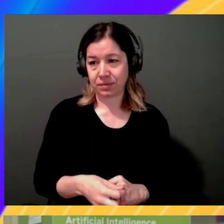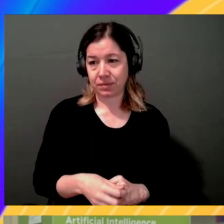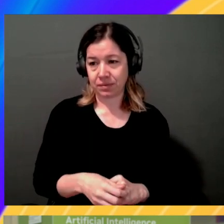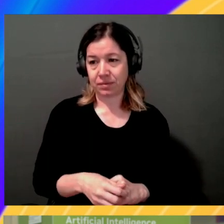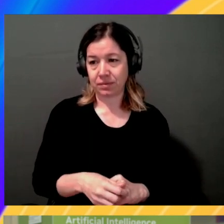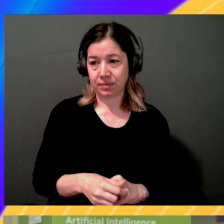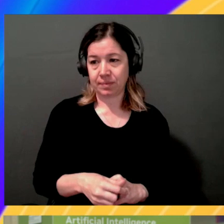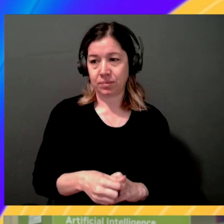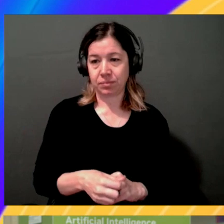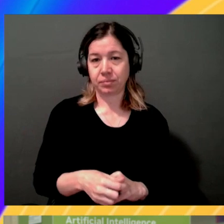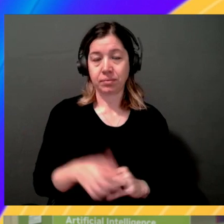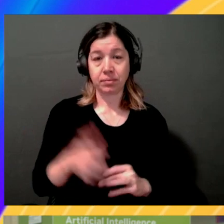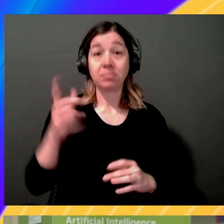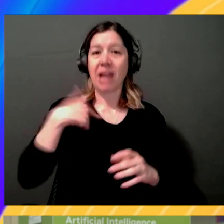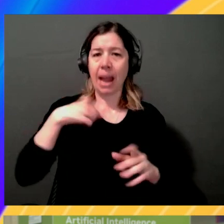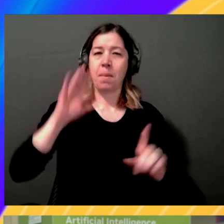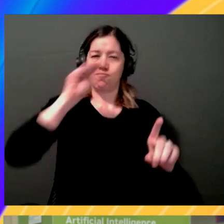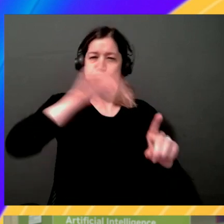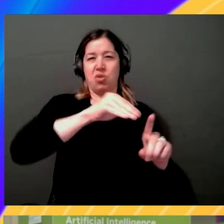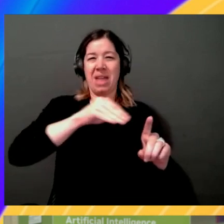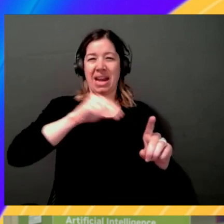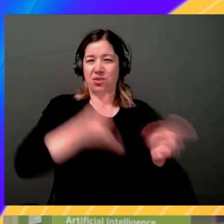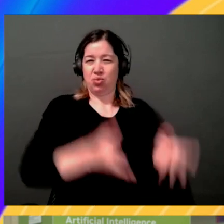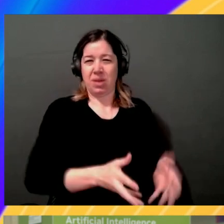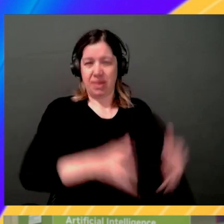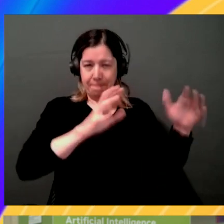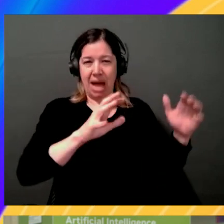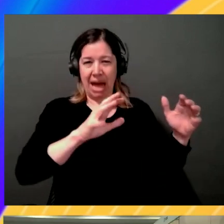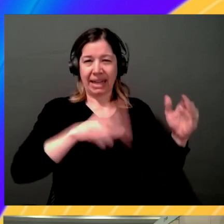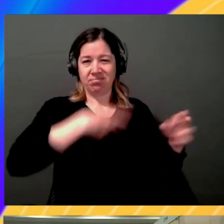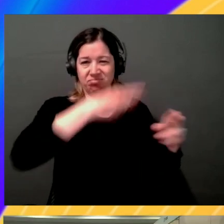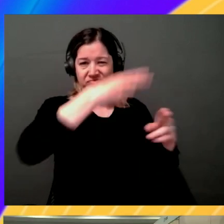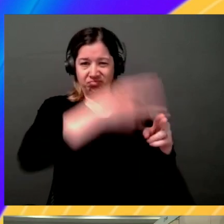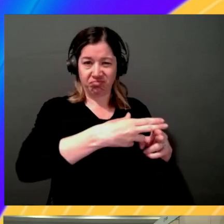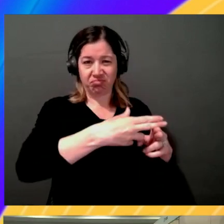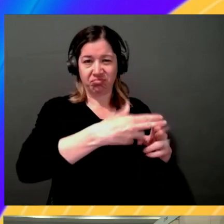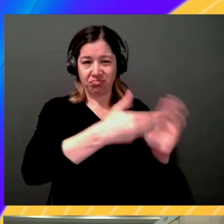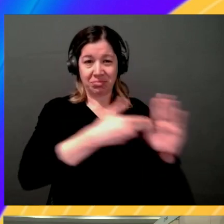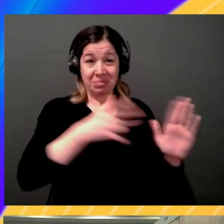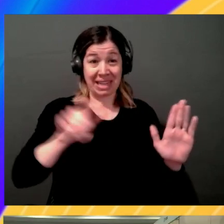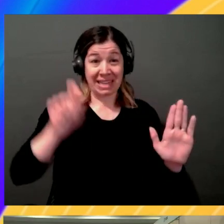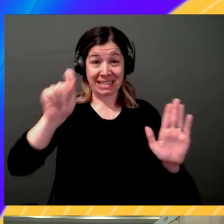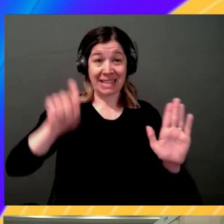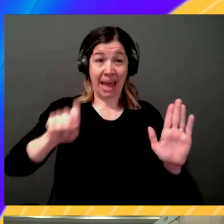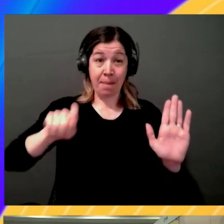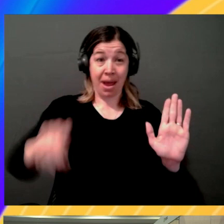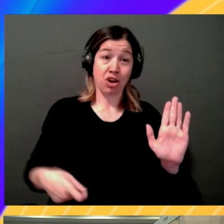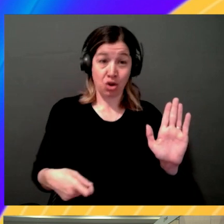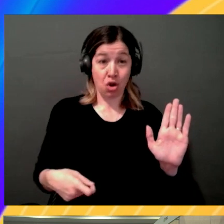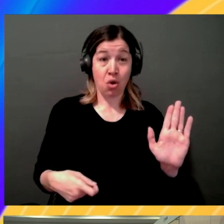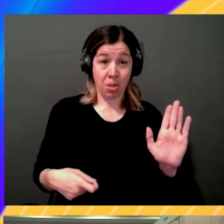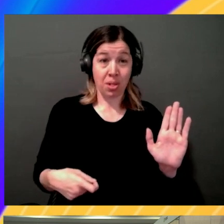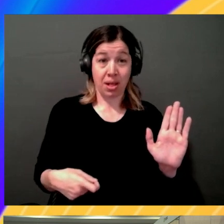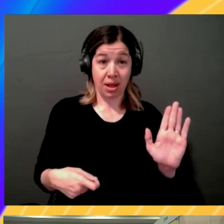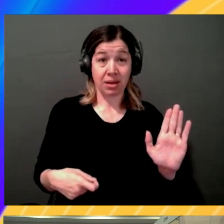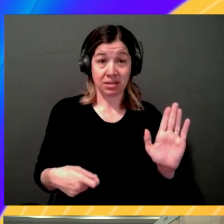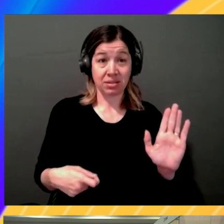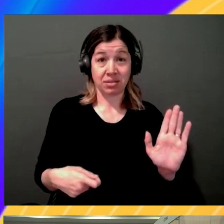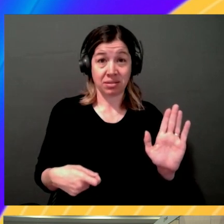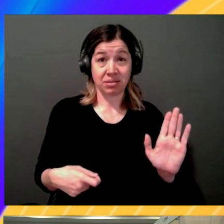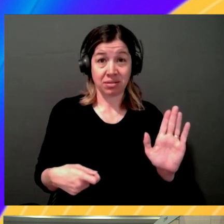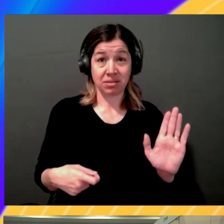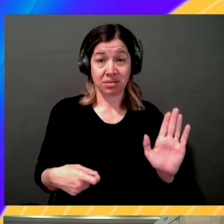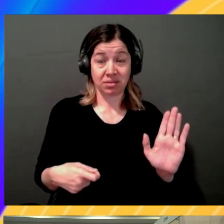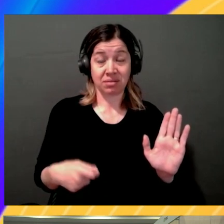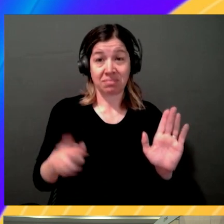doing, and I'm going to give this another name. No semicolons this time. No semicolons. Also a service role. That's always